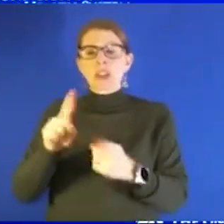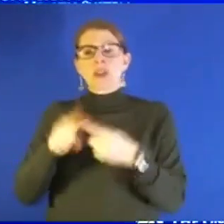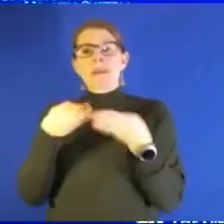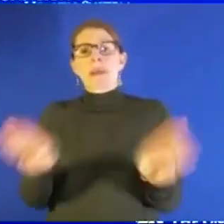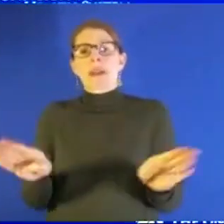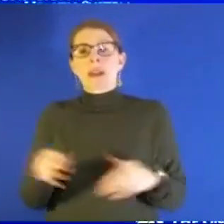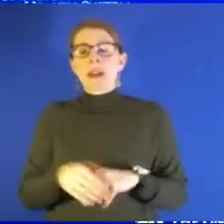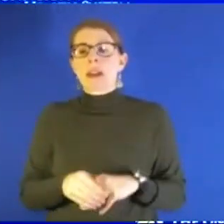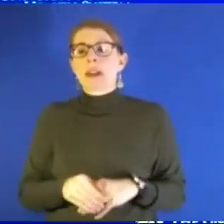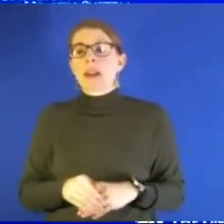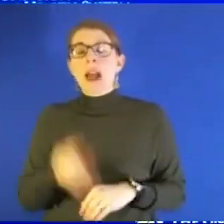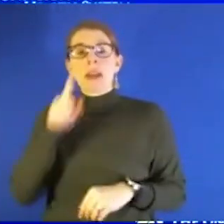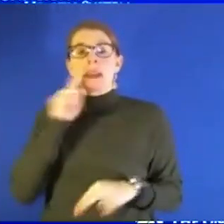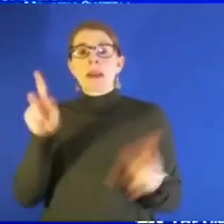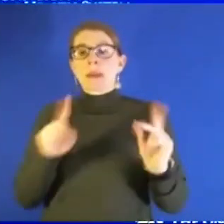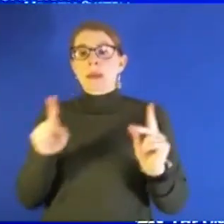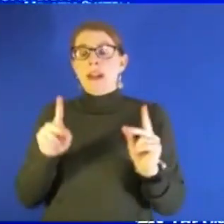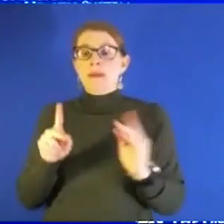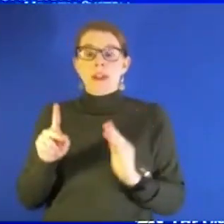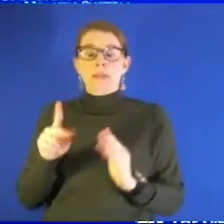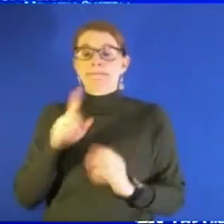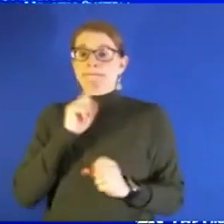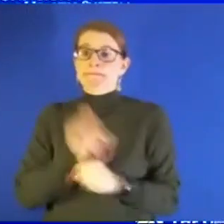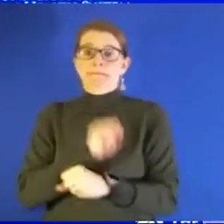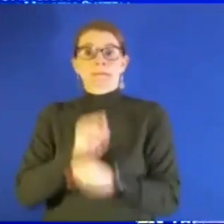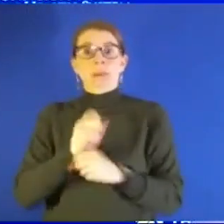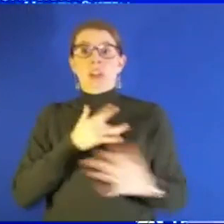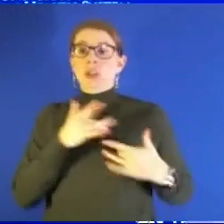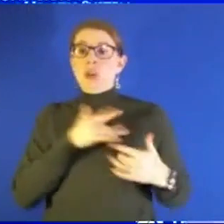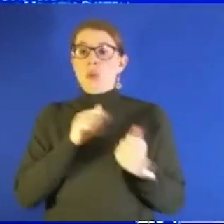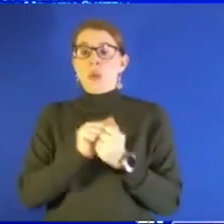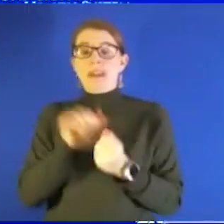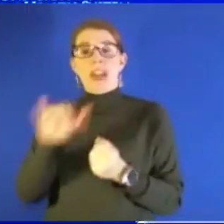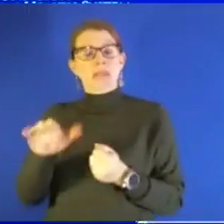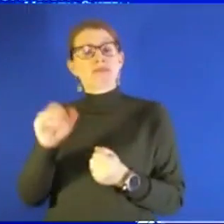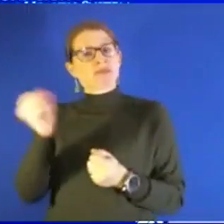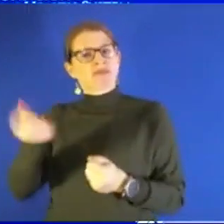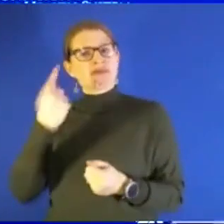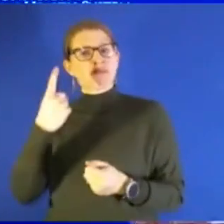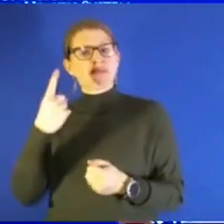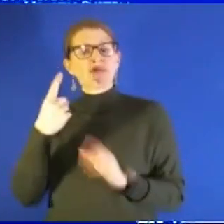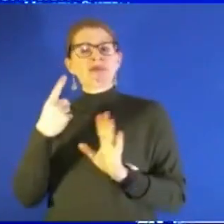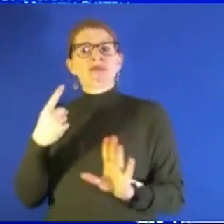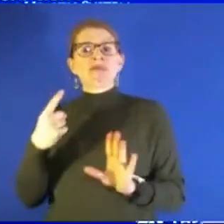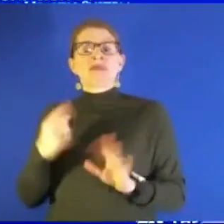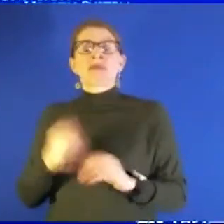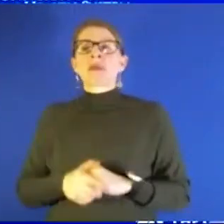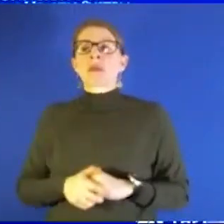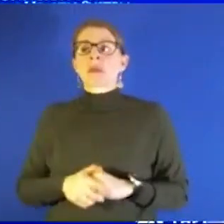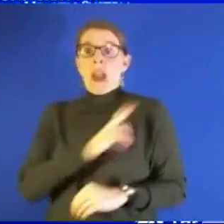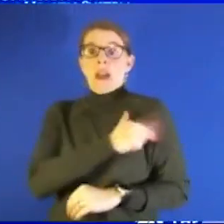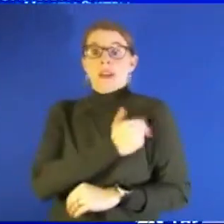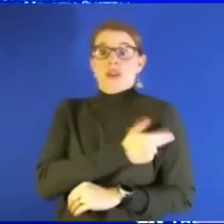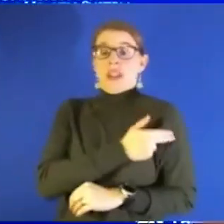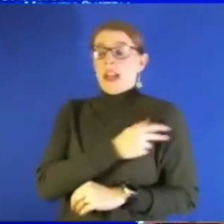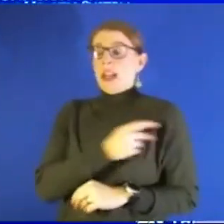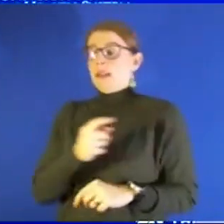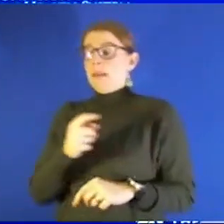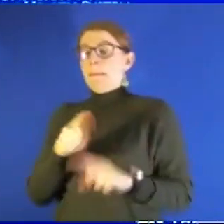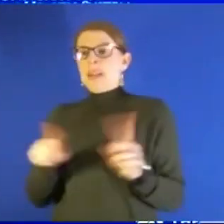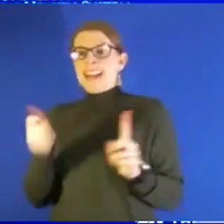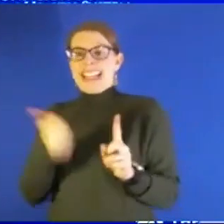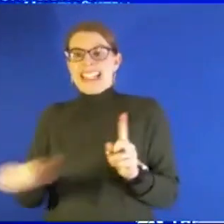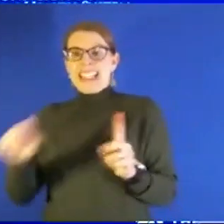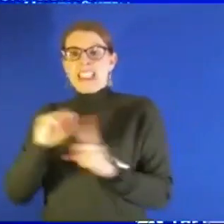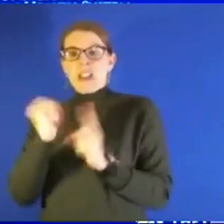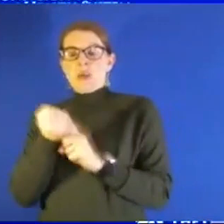true concern about that. I think it's a valid concern to understand not just the hospital, but any situation that you go into. Am